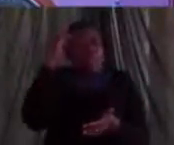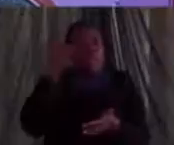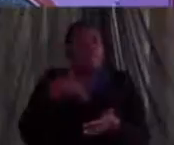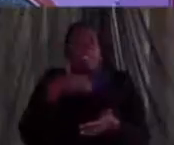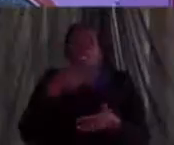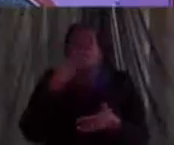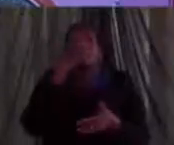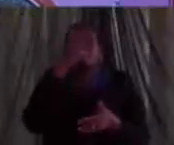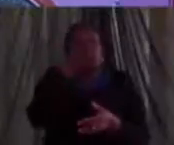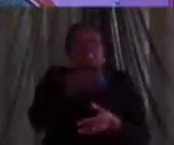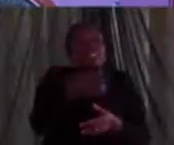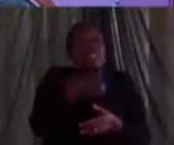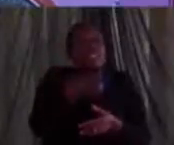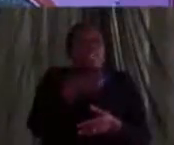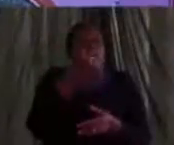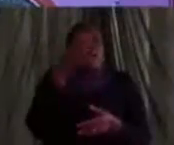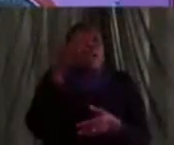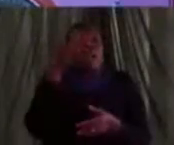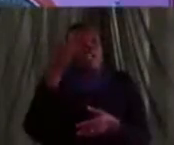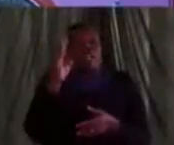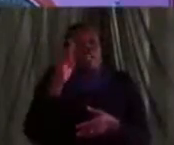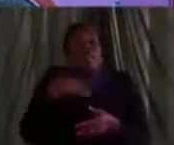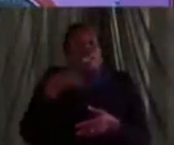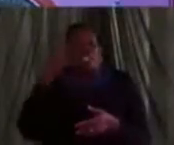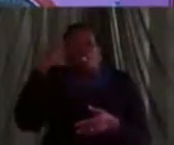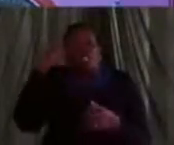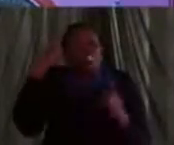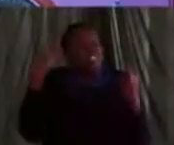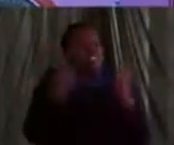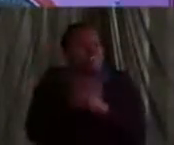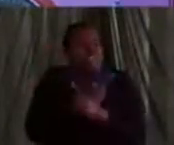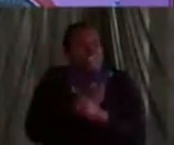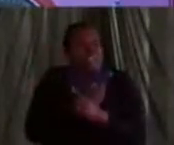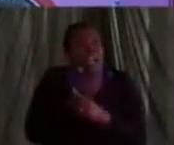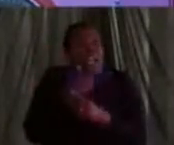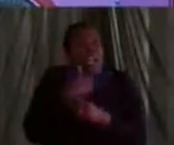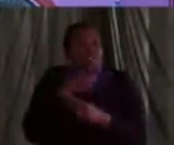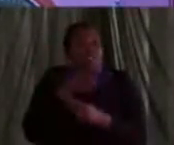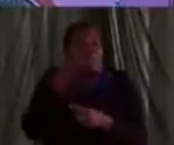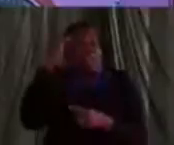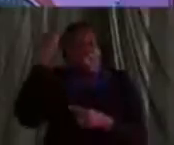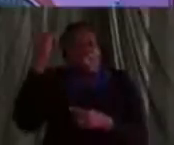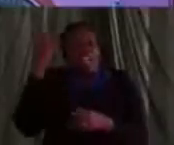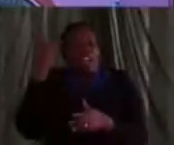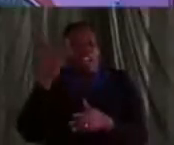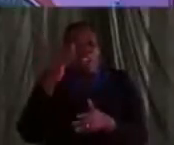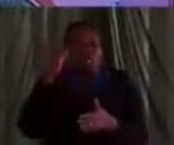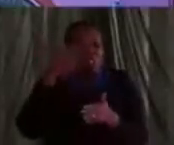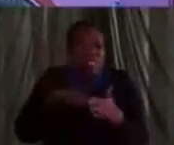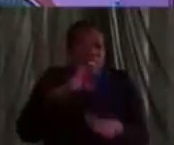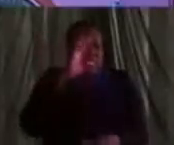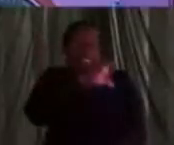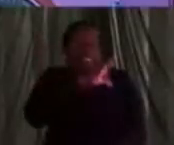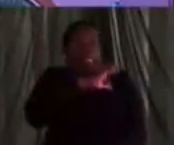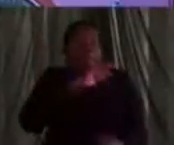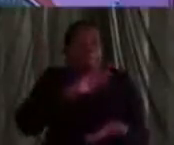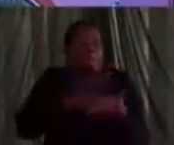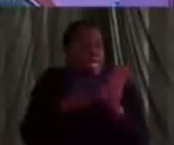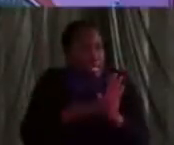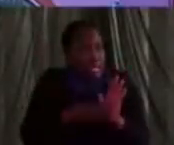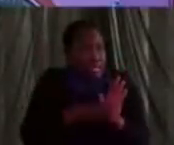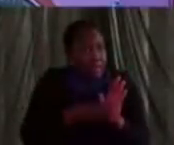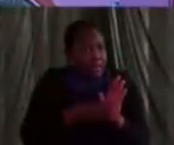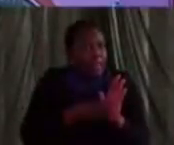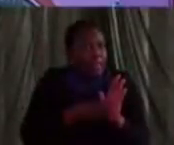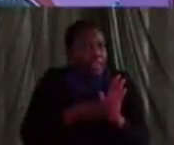way. If I thought differently, or if I had your idea of what income means, the answer would be